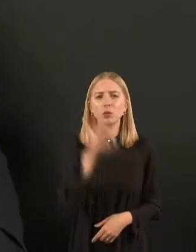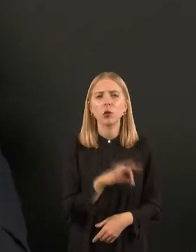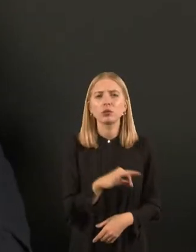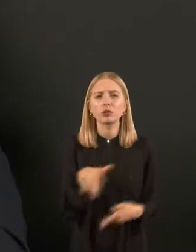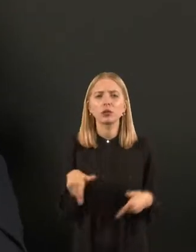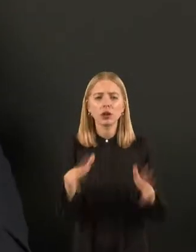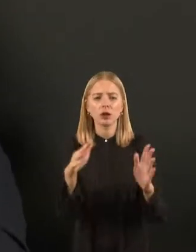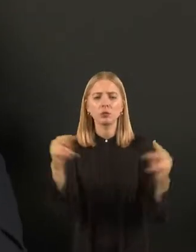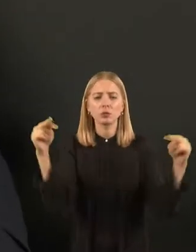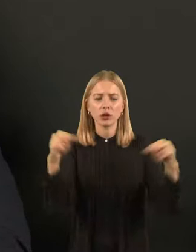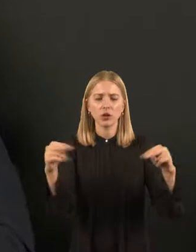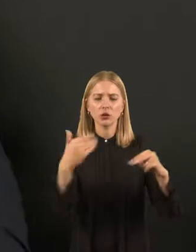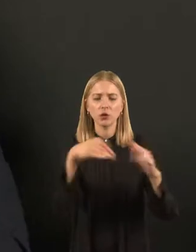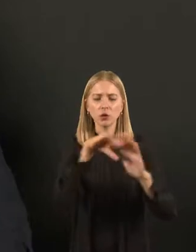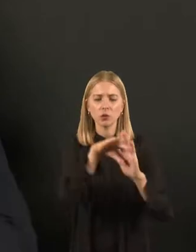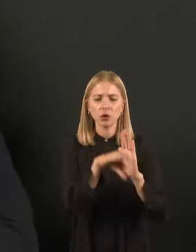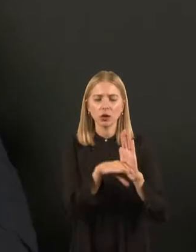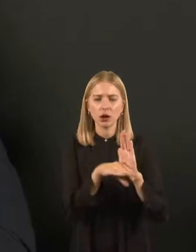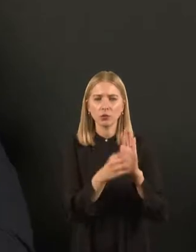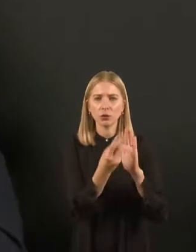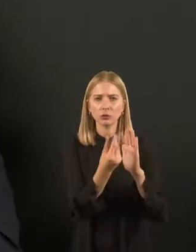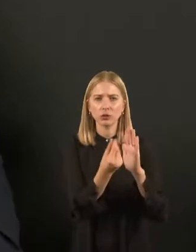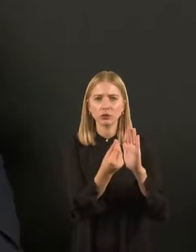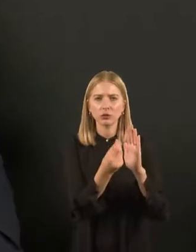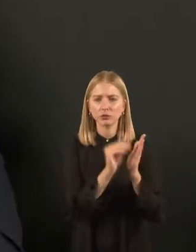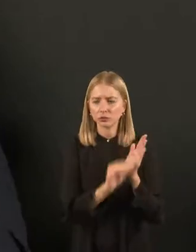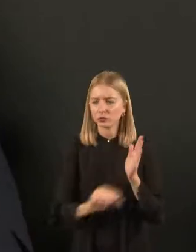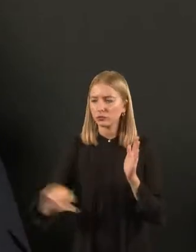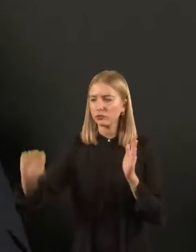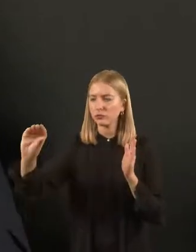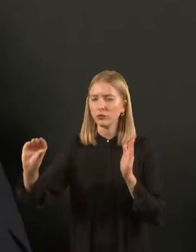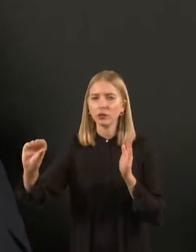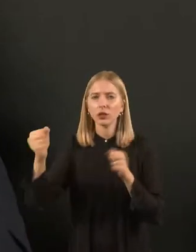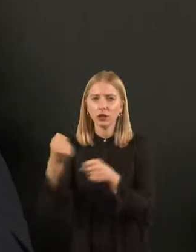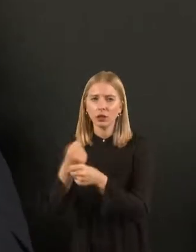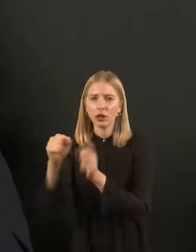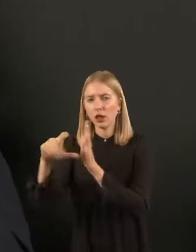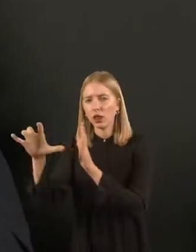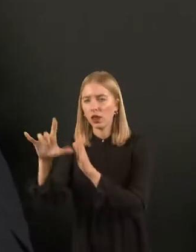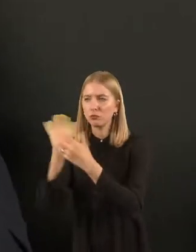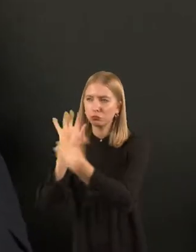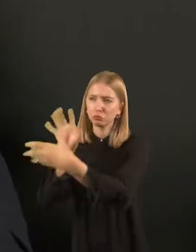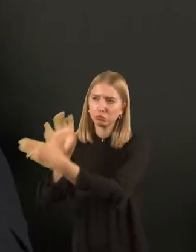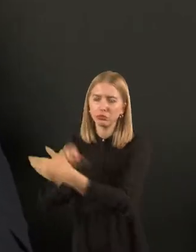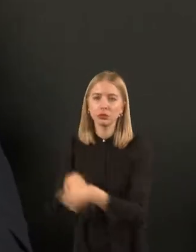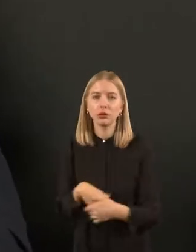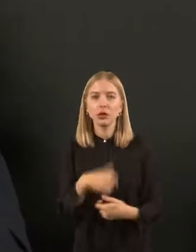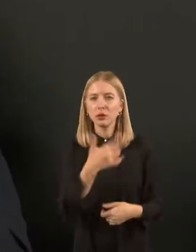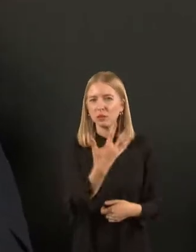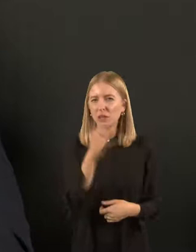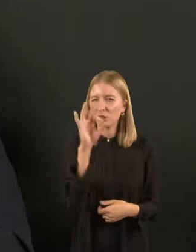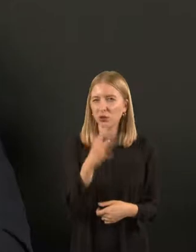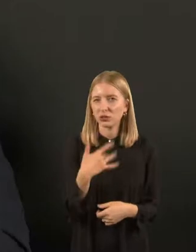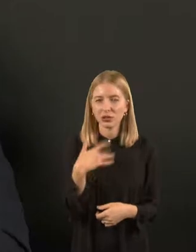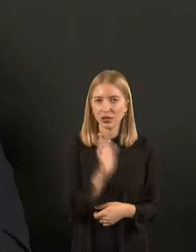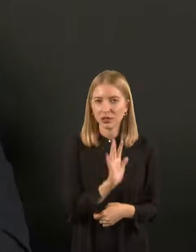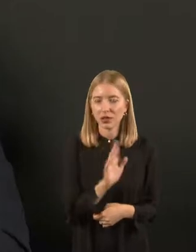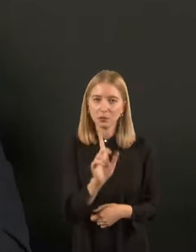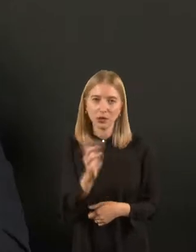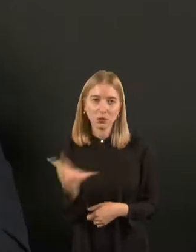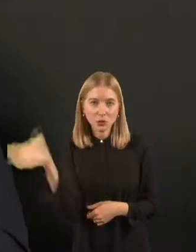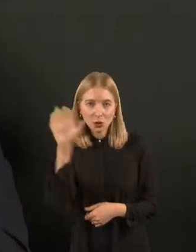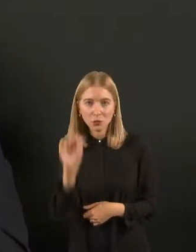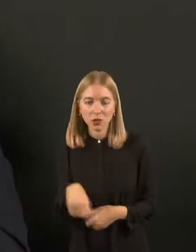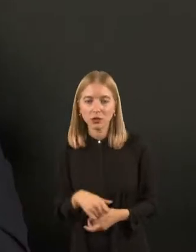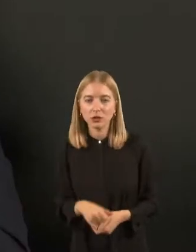of Transport has been saying that about at least 5% of road maintenance program should